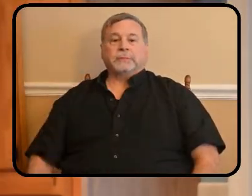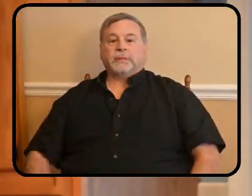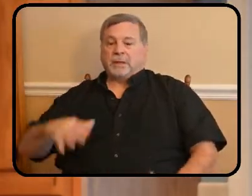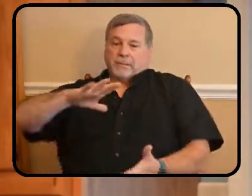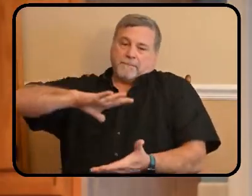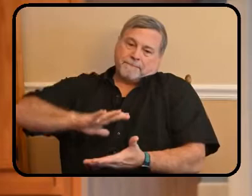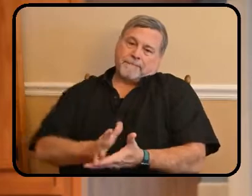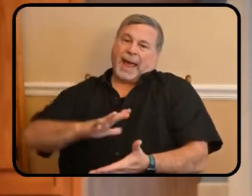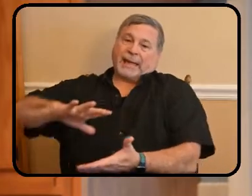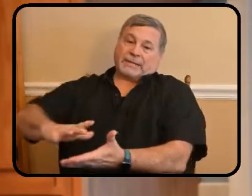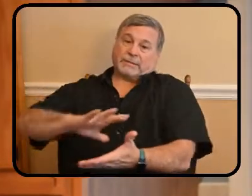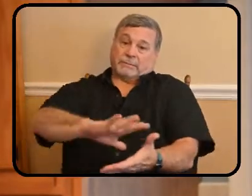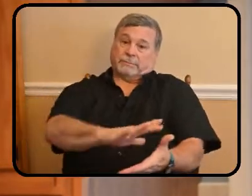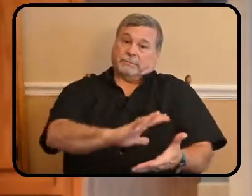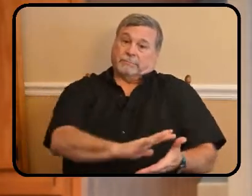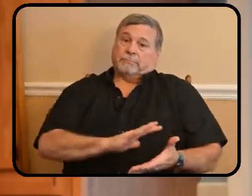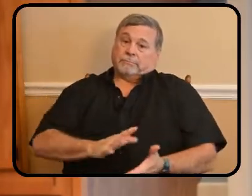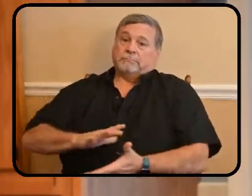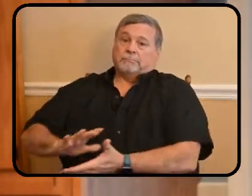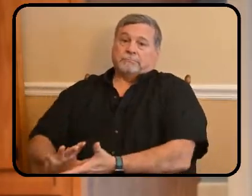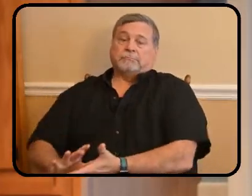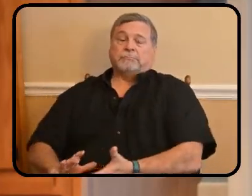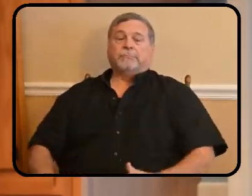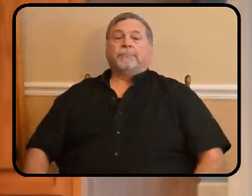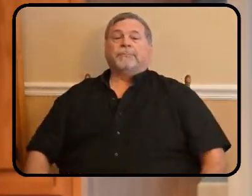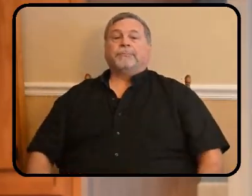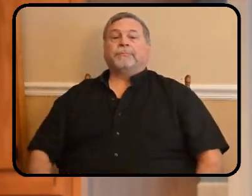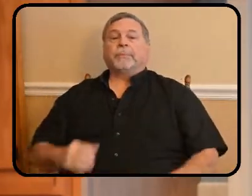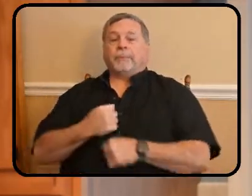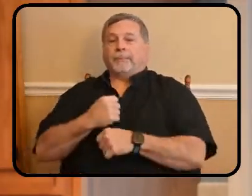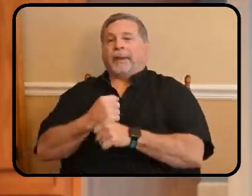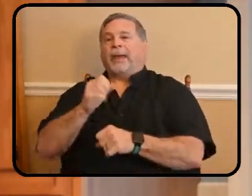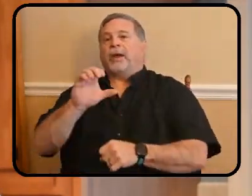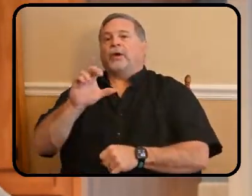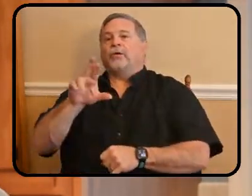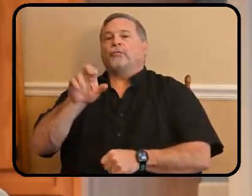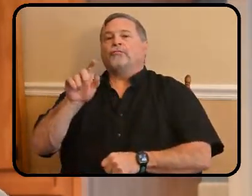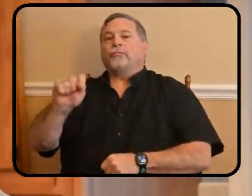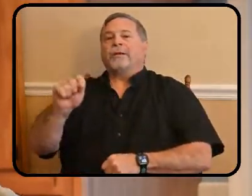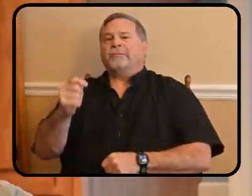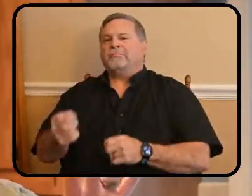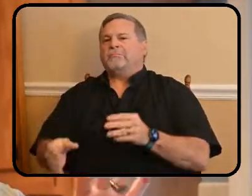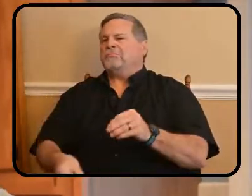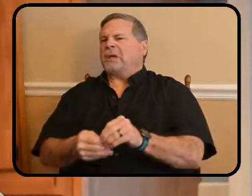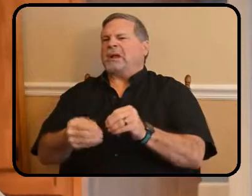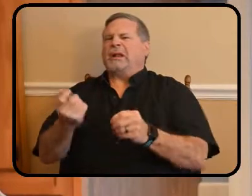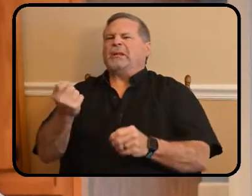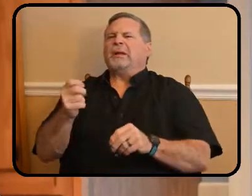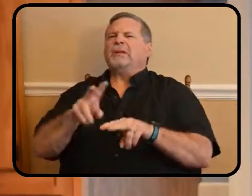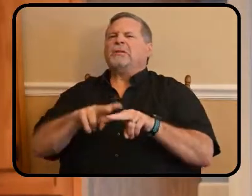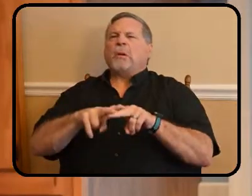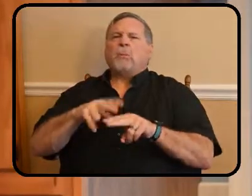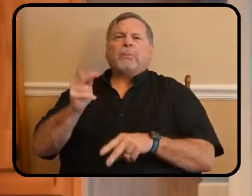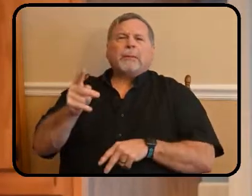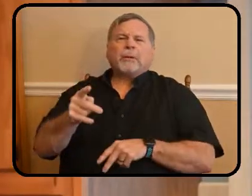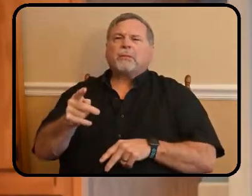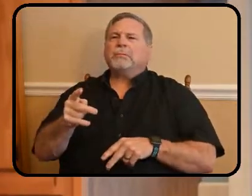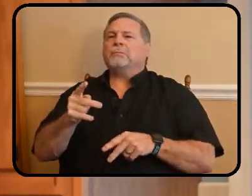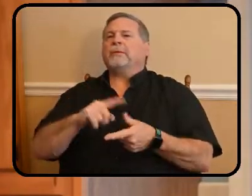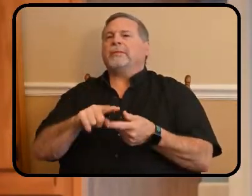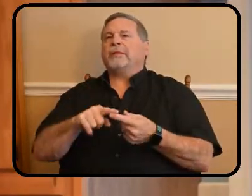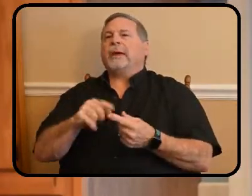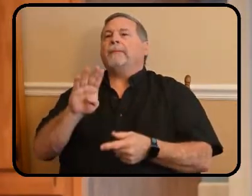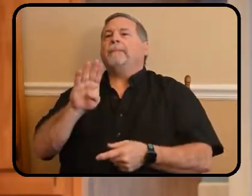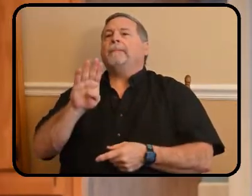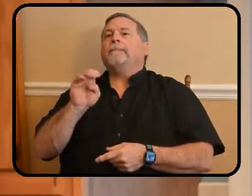mashed them up, okay, and made the crust. You'll add a little salt and pepper to it, and then we're going to bake that in the oven for